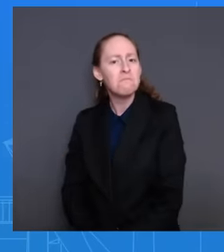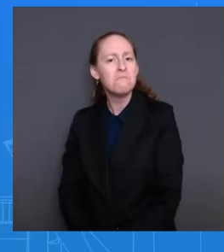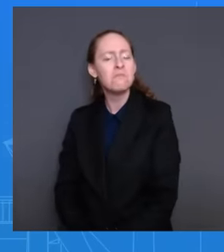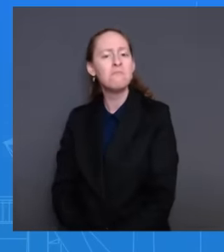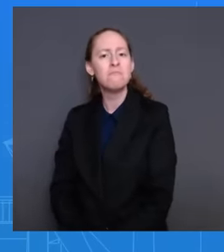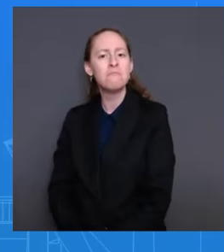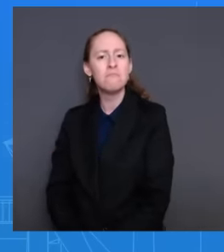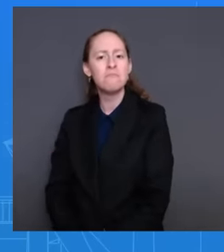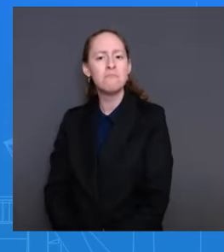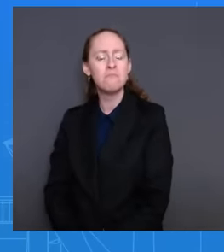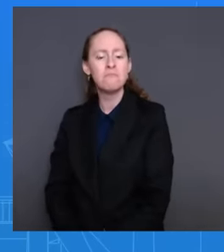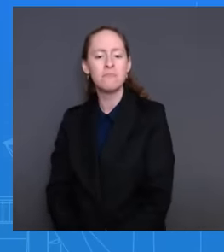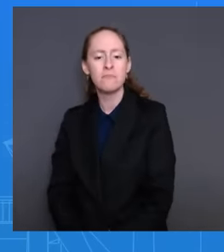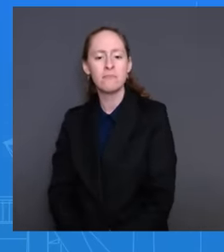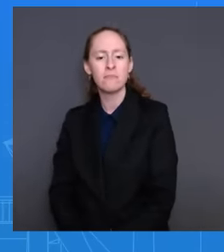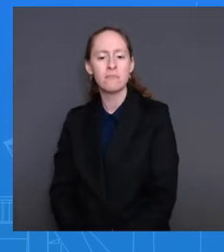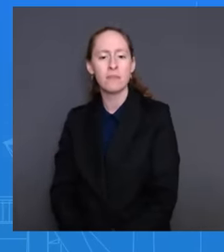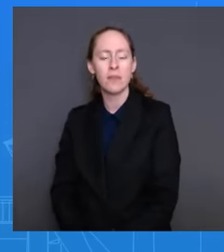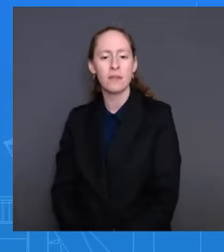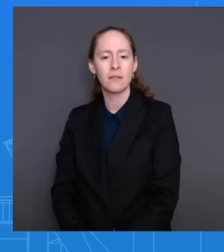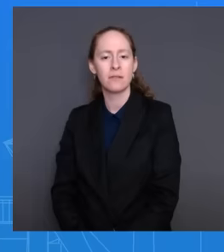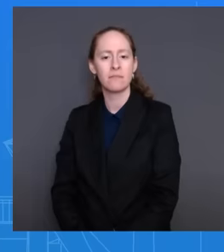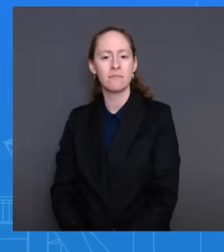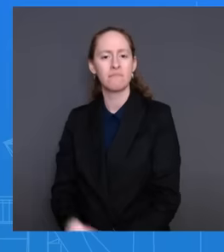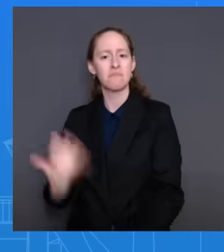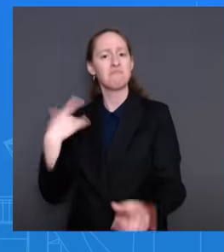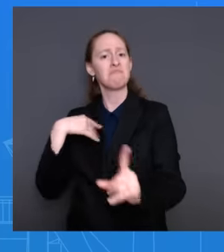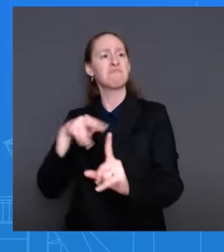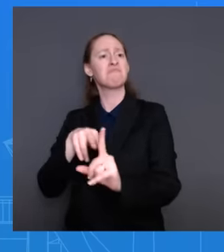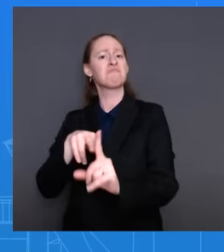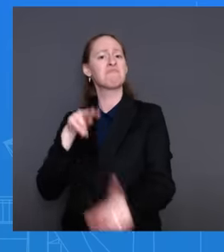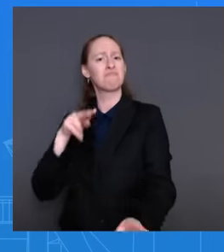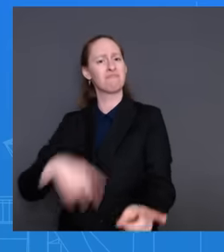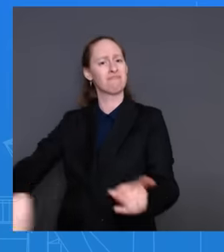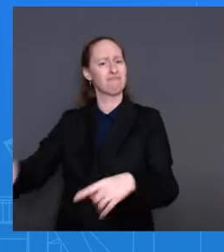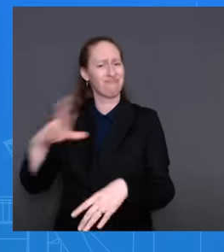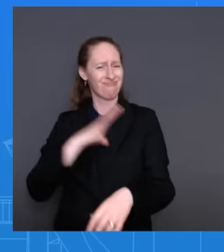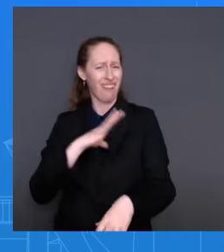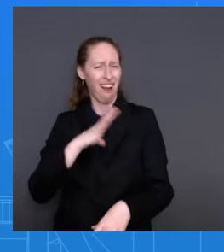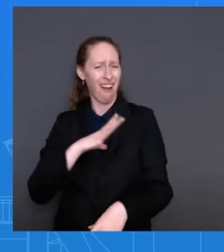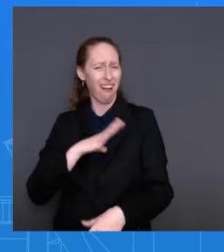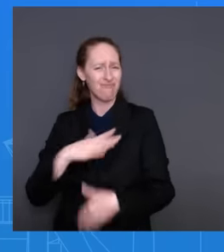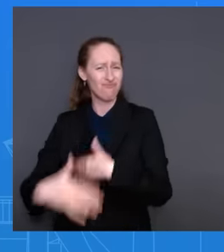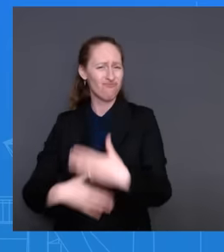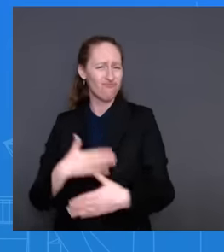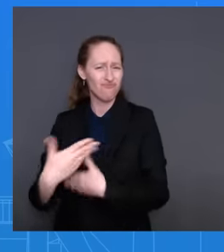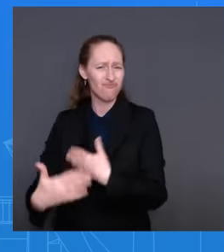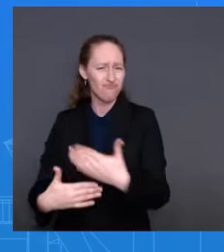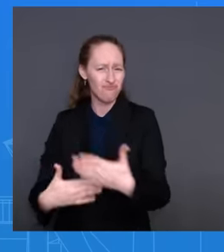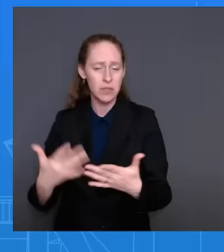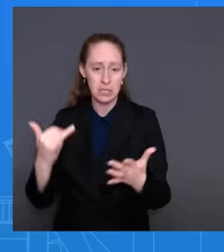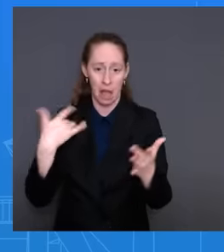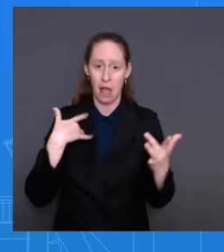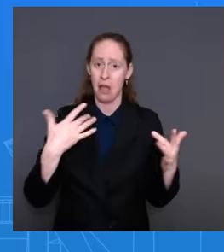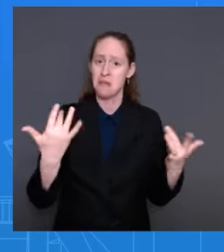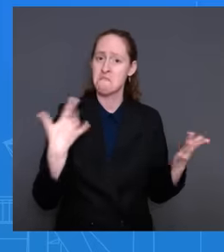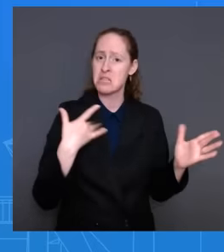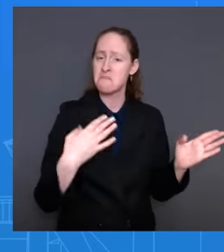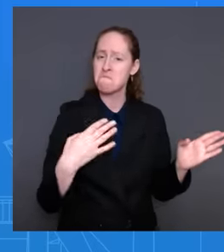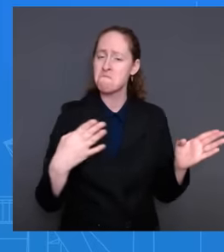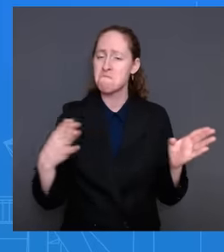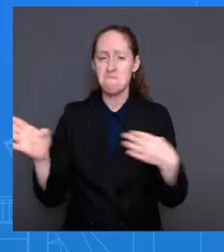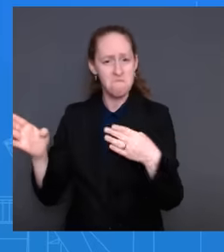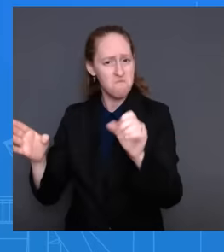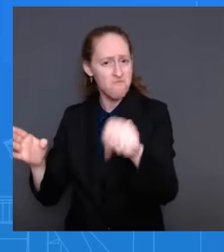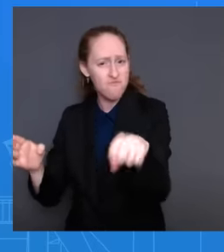that positions us relatively, you know, relatively well going into this period of transition. Just one follow-up. The president emphasized, and you just emphasized, his